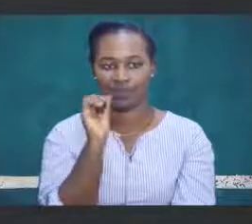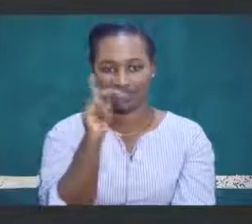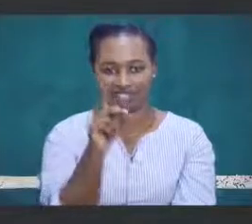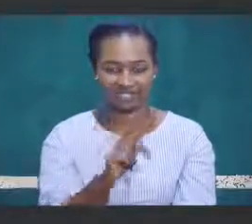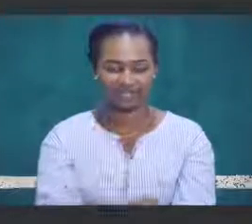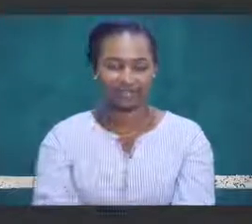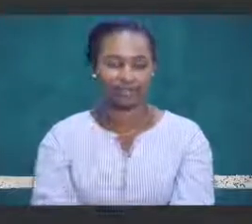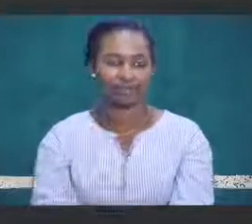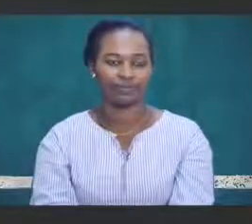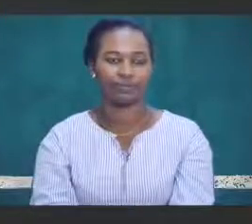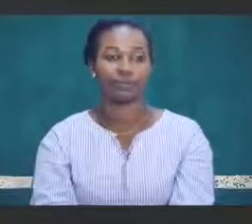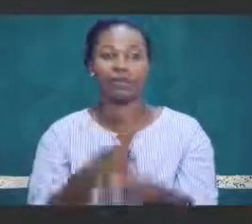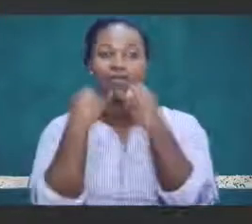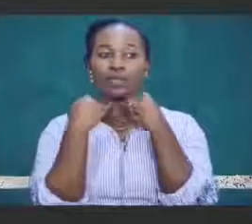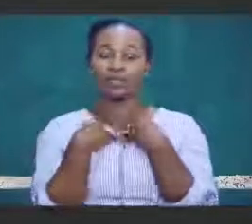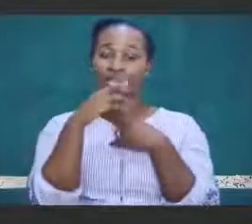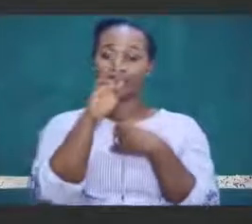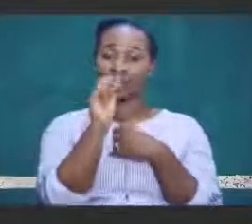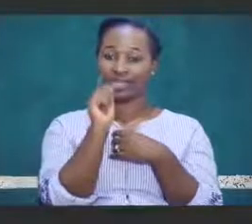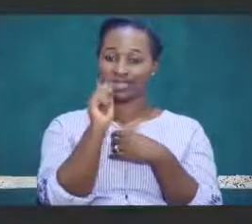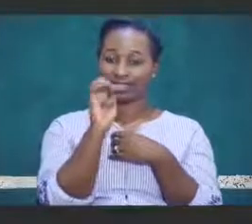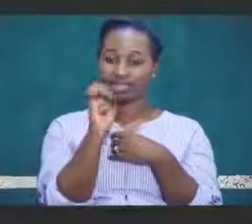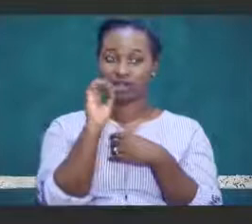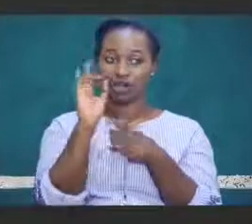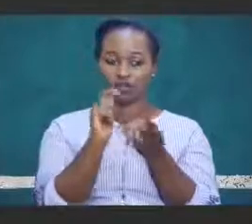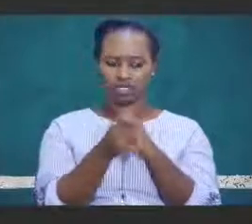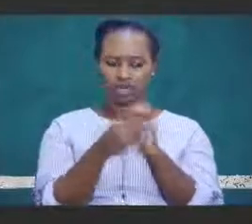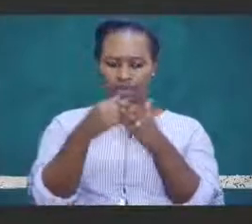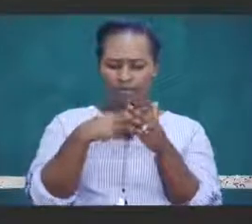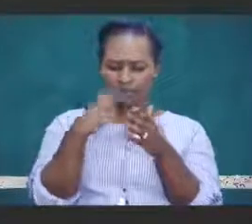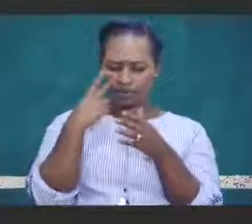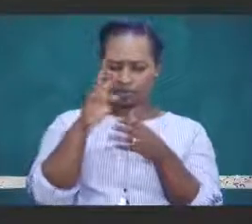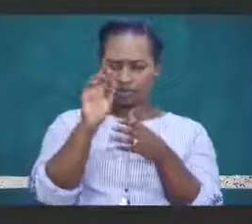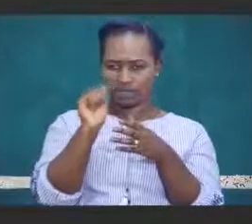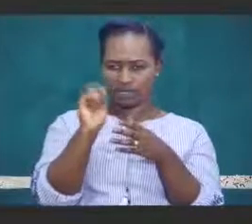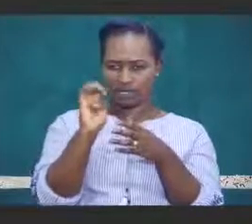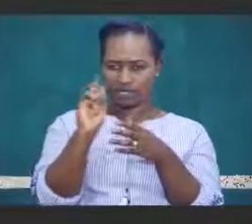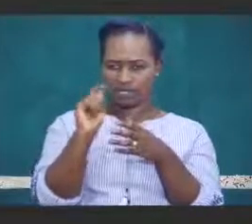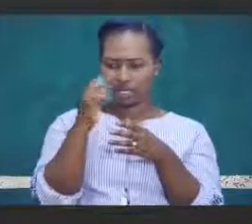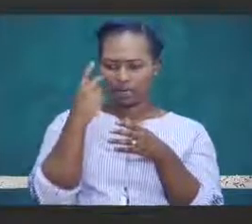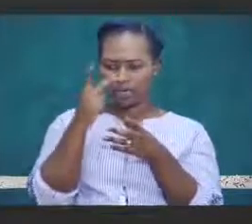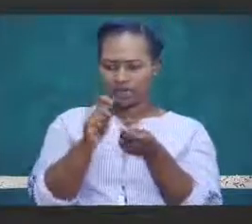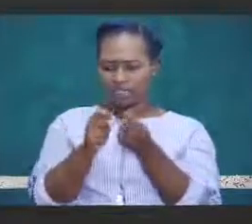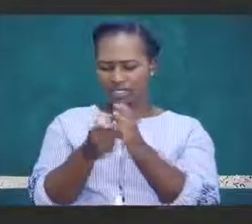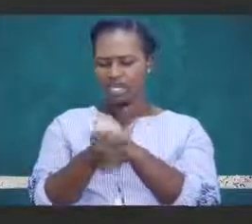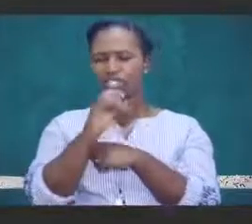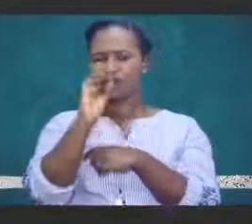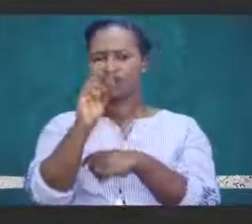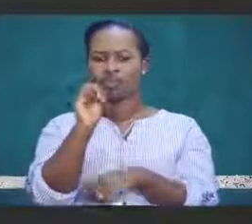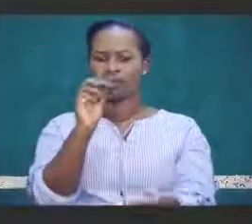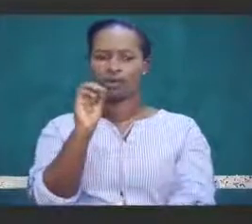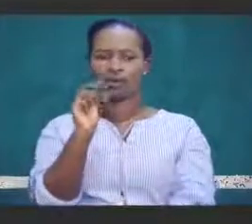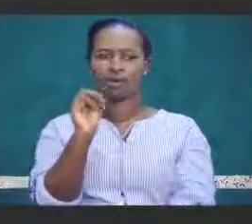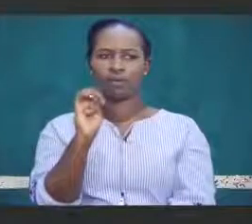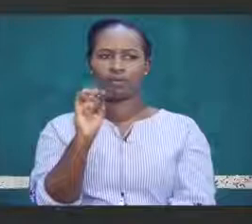Okay? They're telling us rate of change. Before we look at rate, let us look at change of momentum. So,